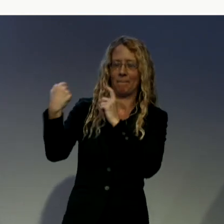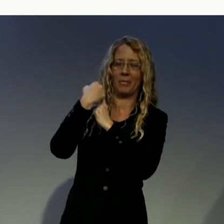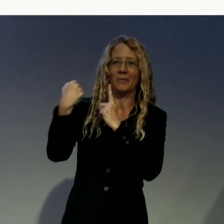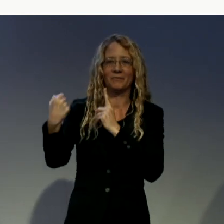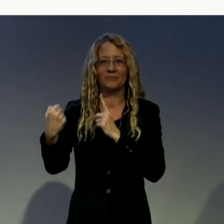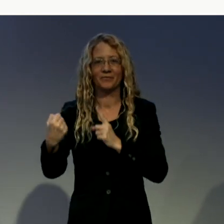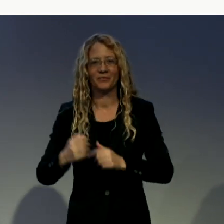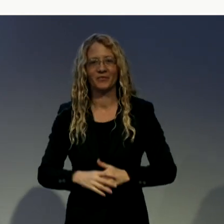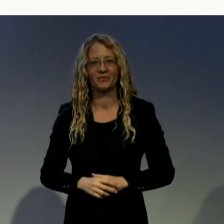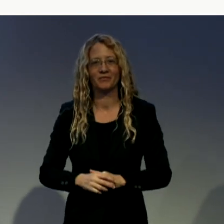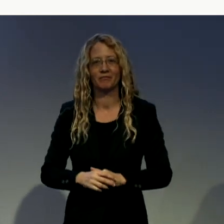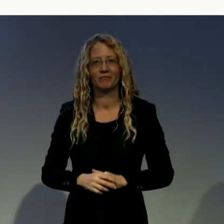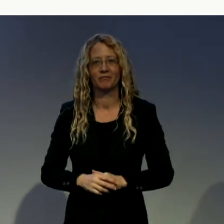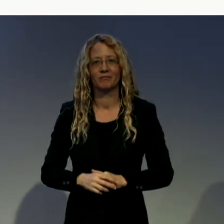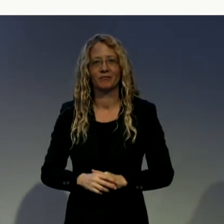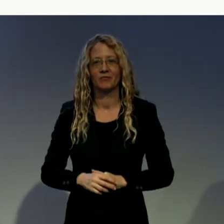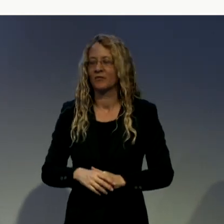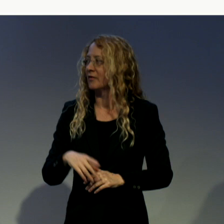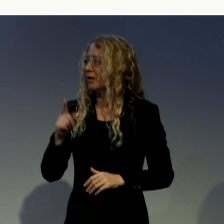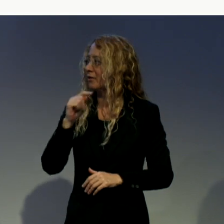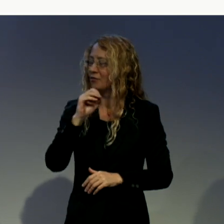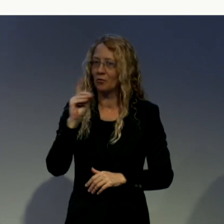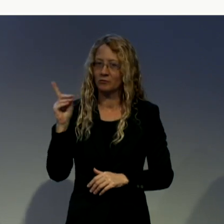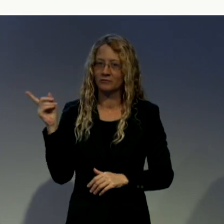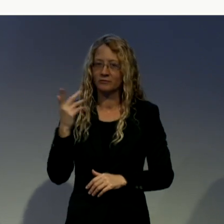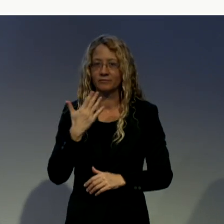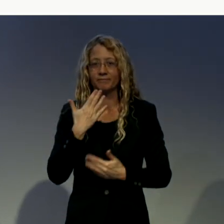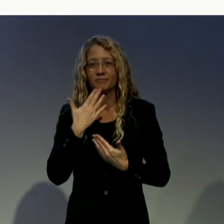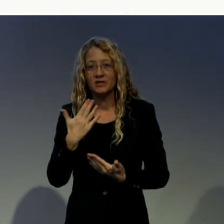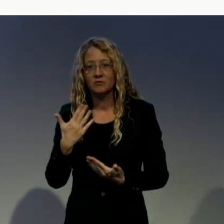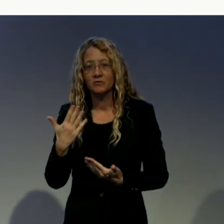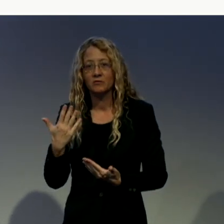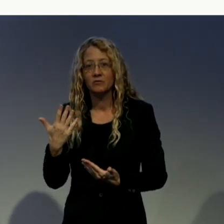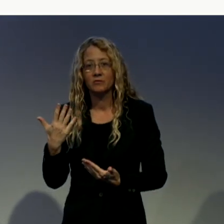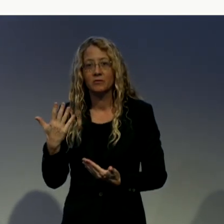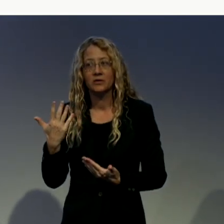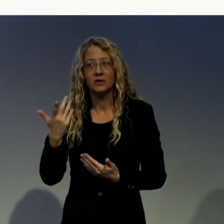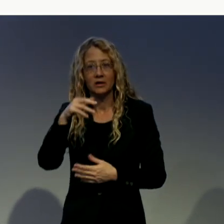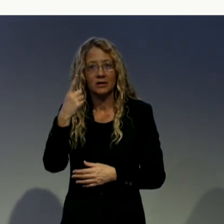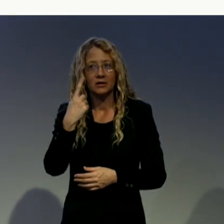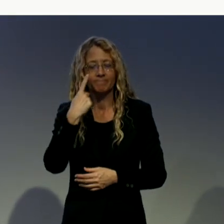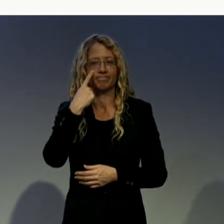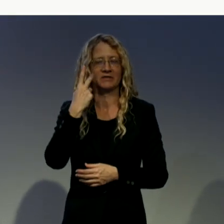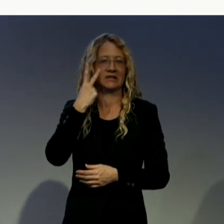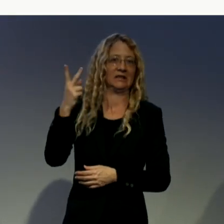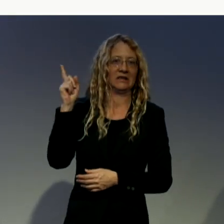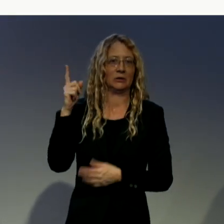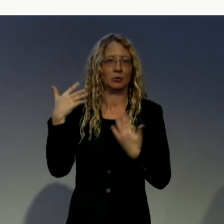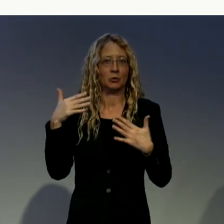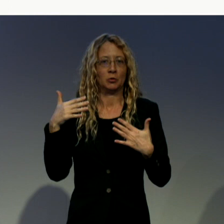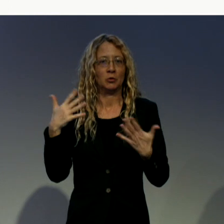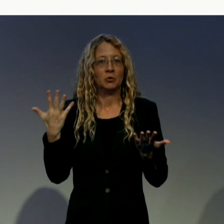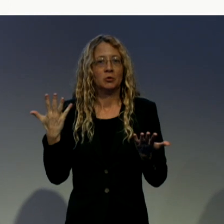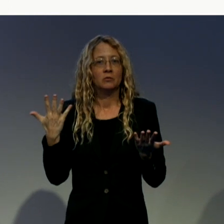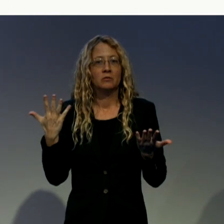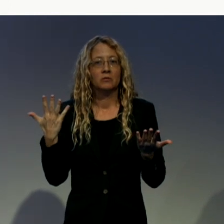the thing that struck me was that at the start of the film, it appears that the non-disabled actor has all of the